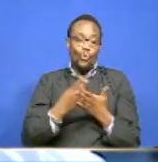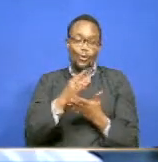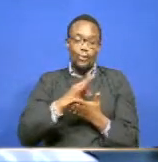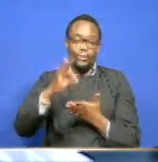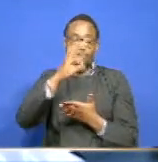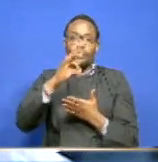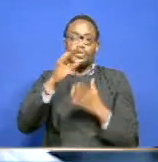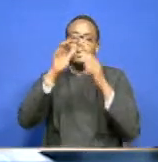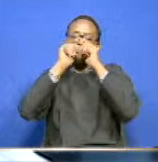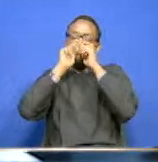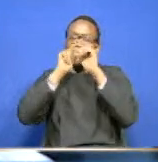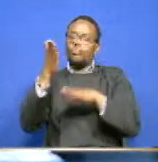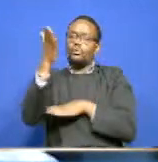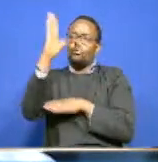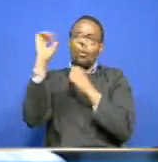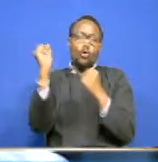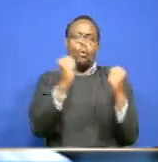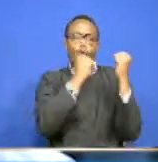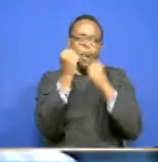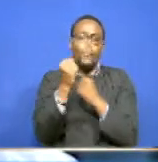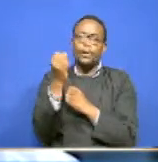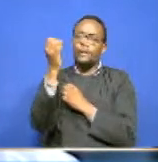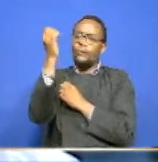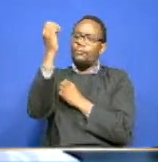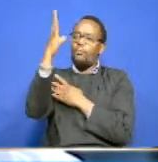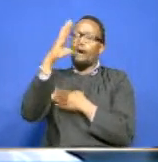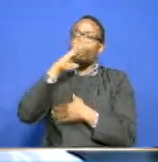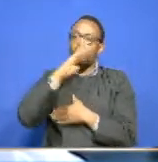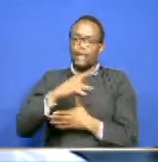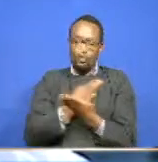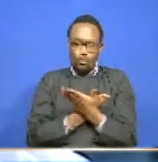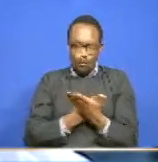and the blessings of God Almighty, Father, Son, and Holy